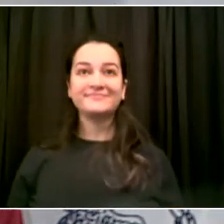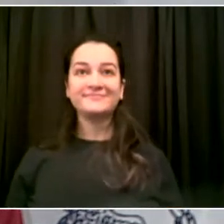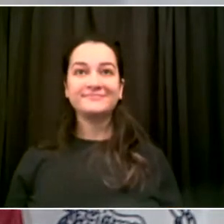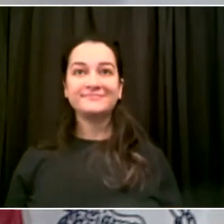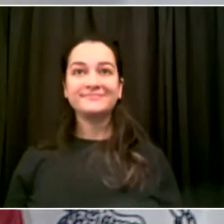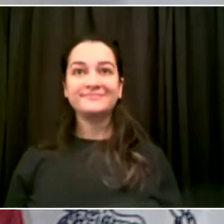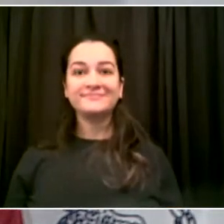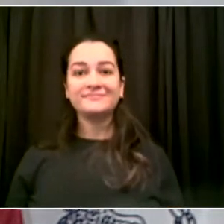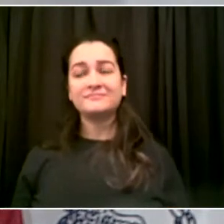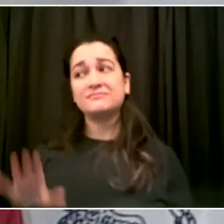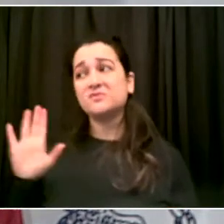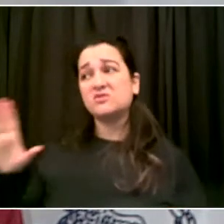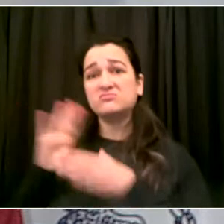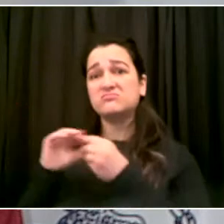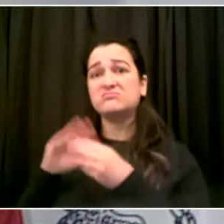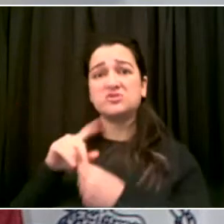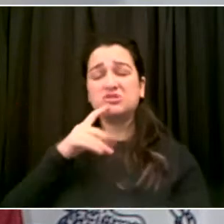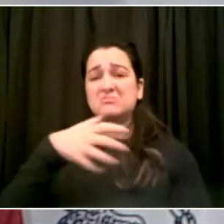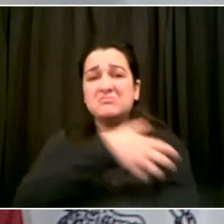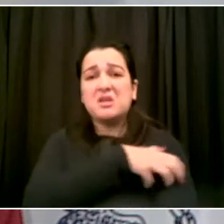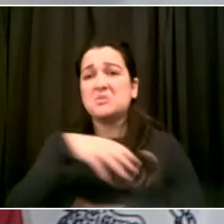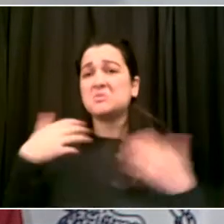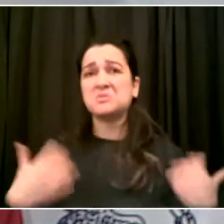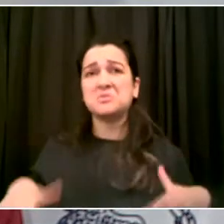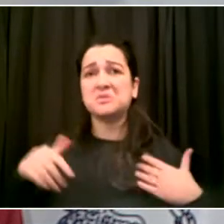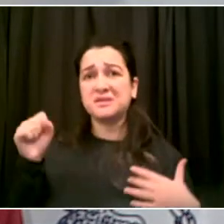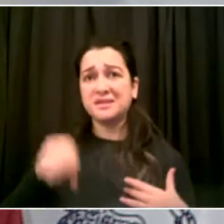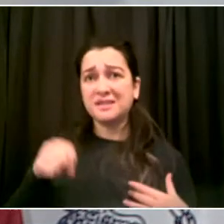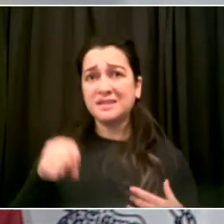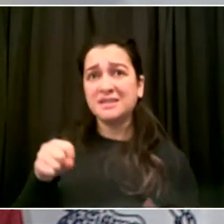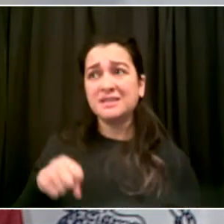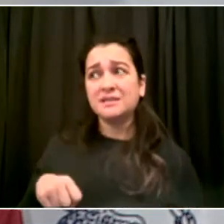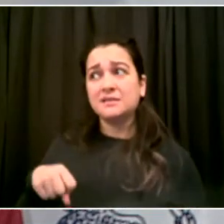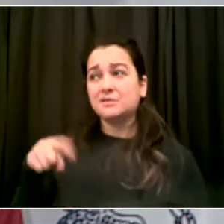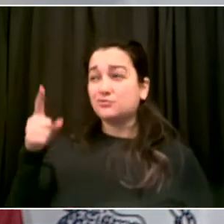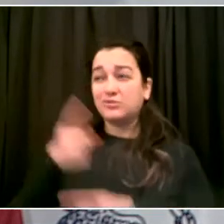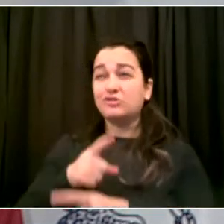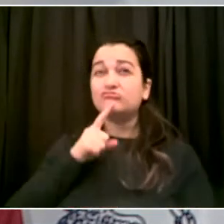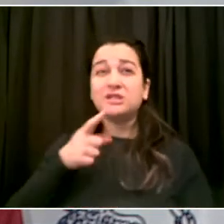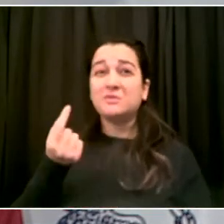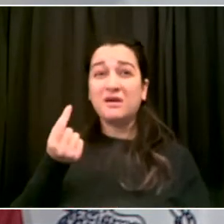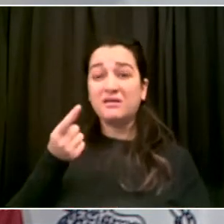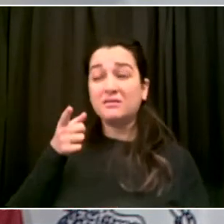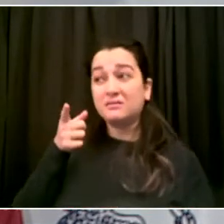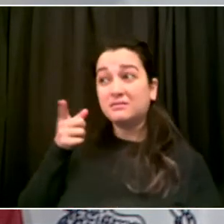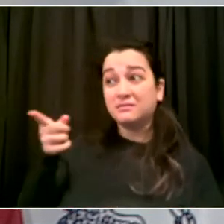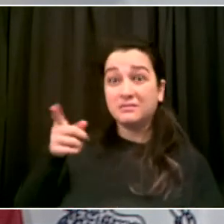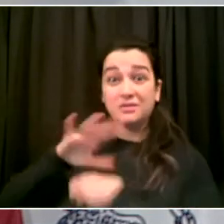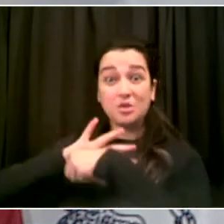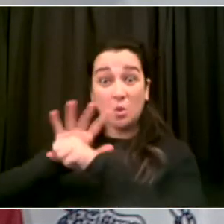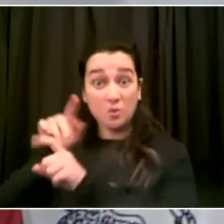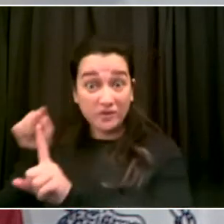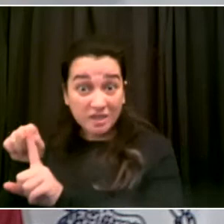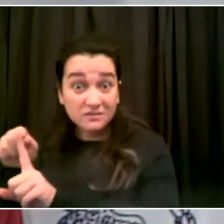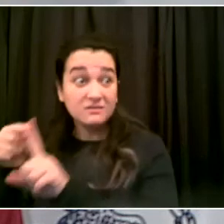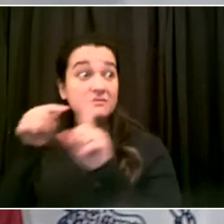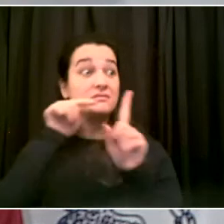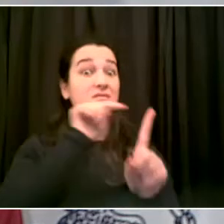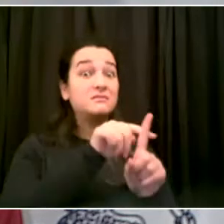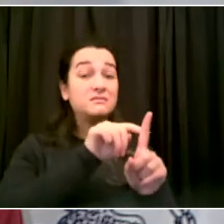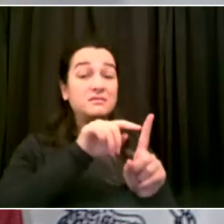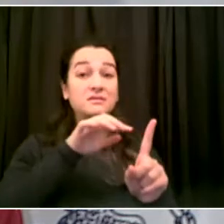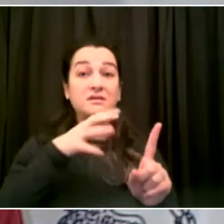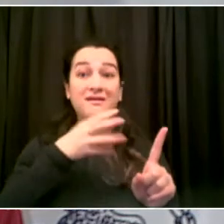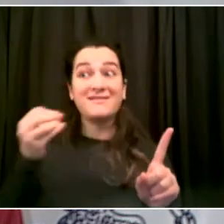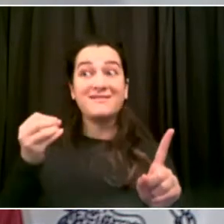everyone, Joanne made a really important point. When you think about all the people out there, the healthcare heroes, all the people